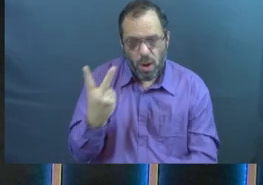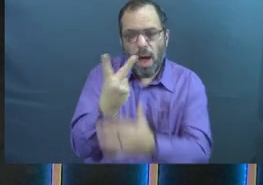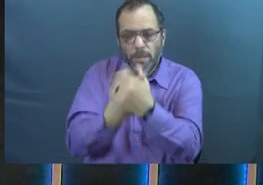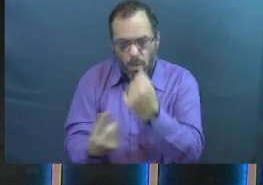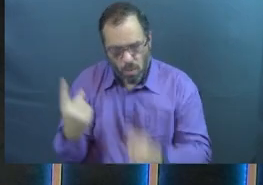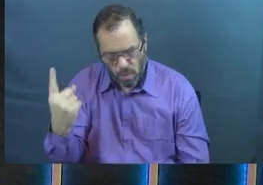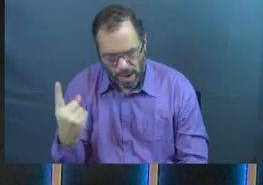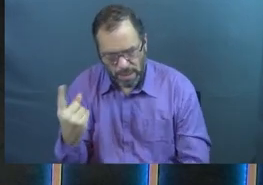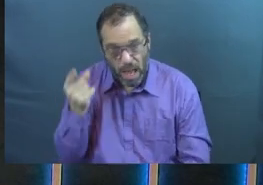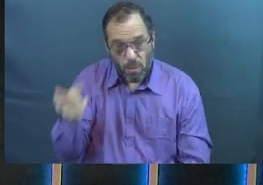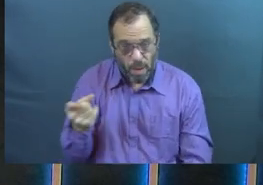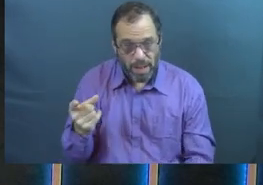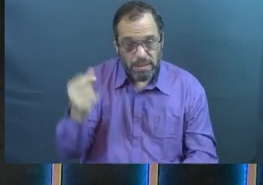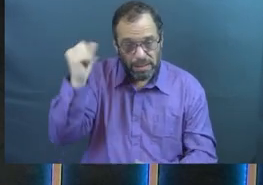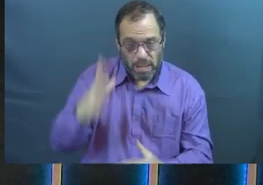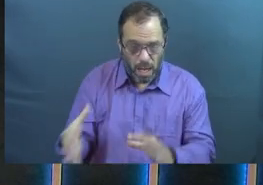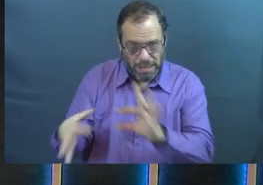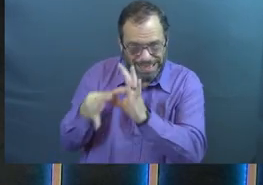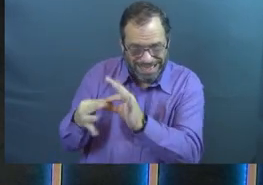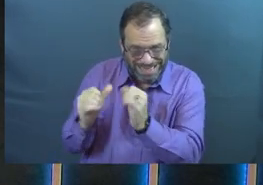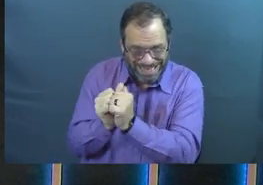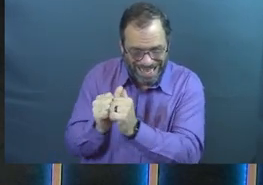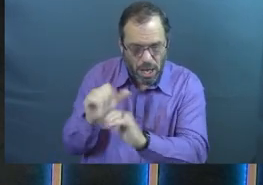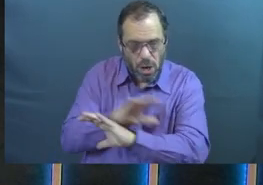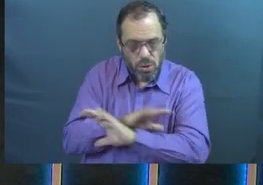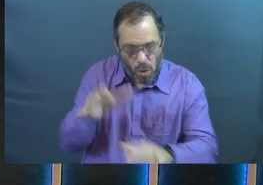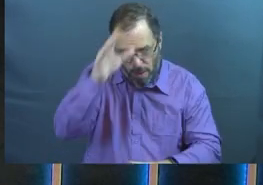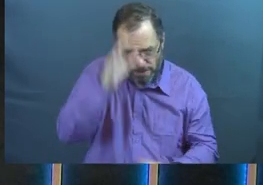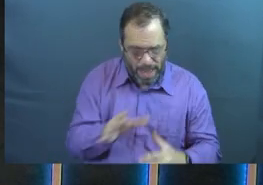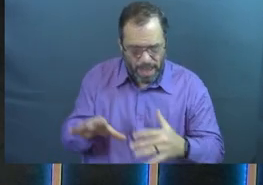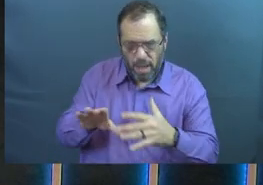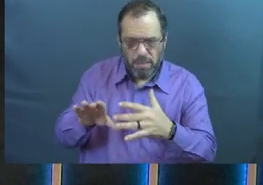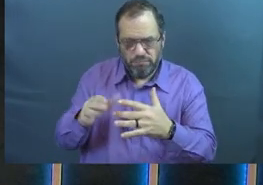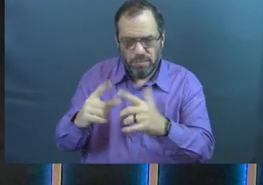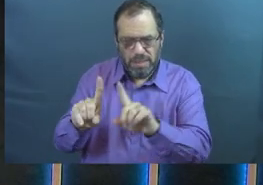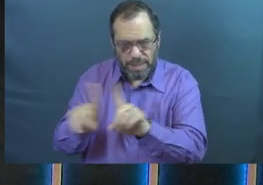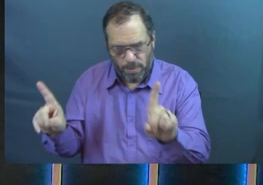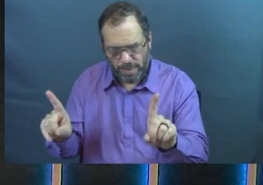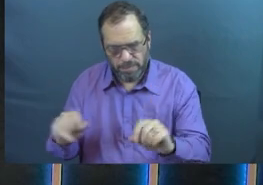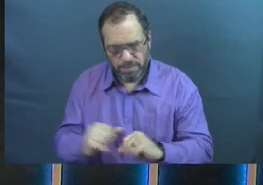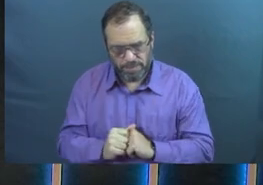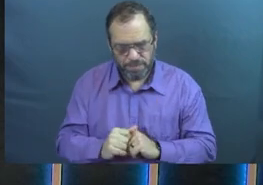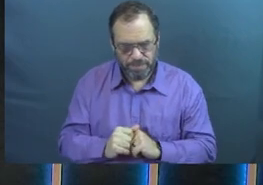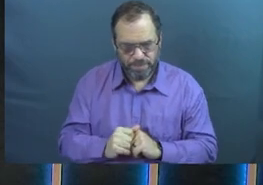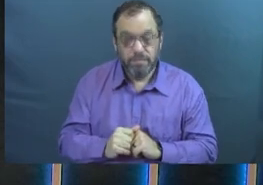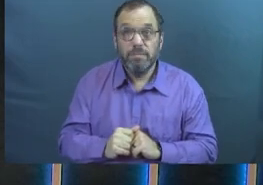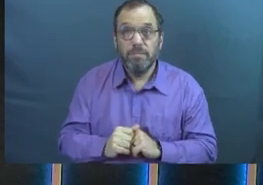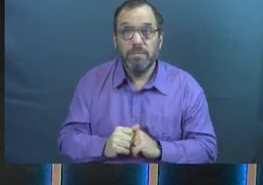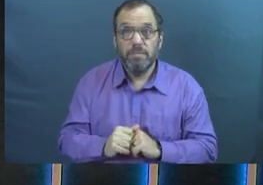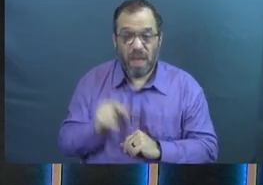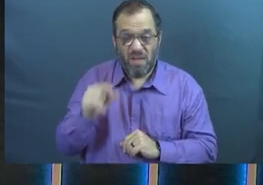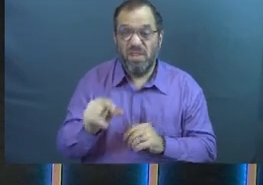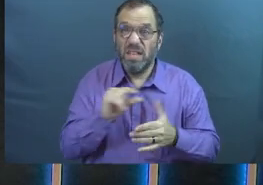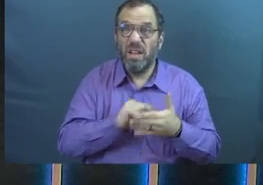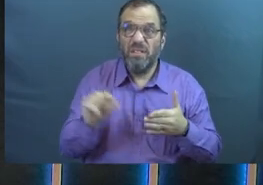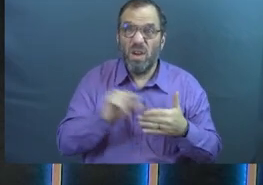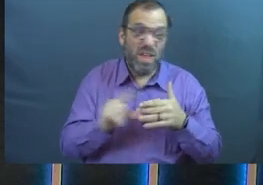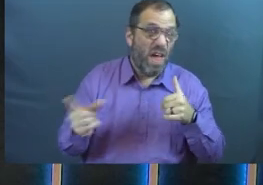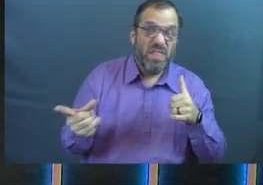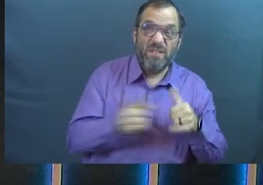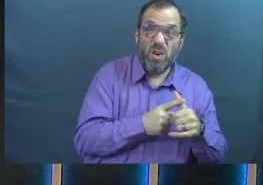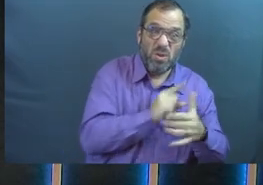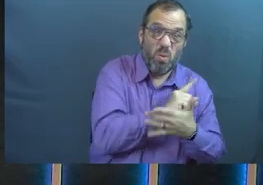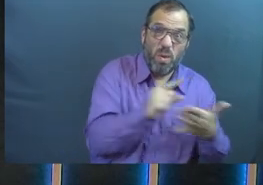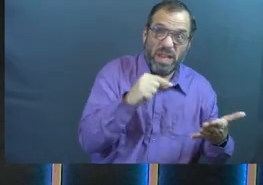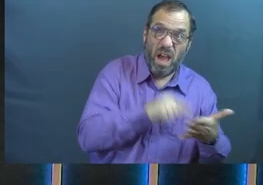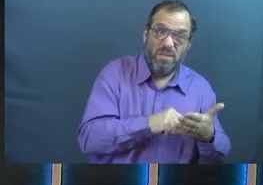one flesh. What therefore God has joined together, let not man separate." Now, we looked at this passage the very first